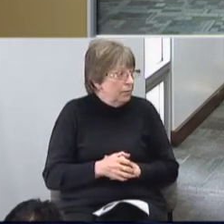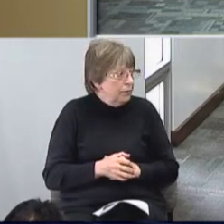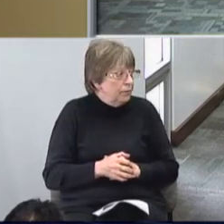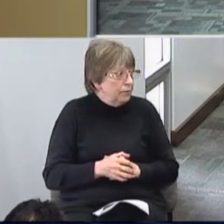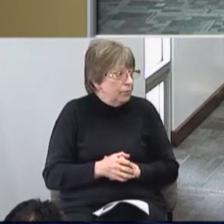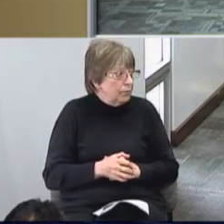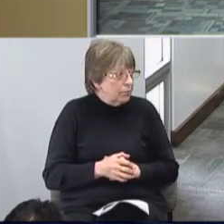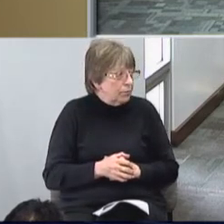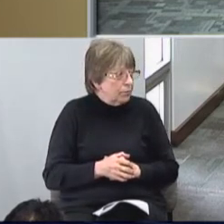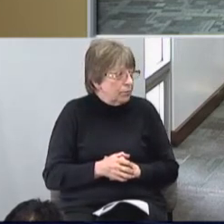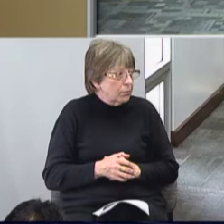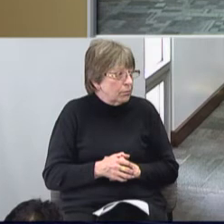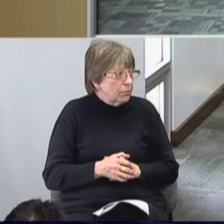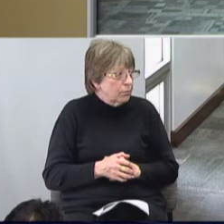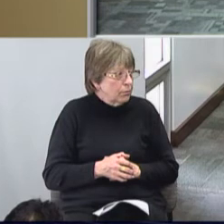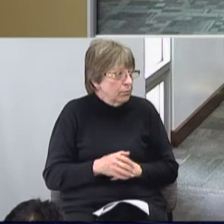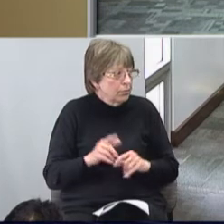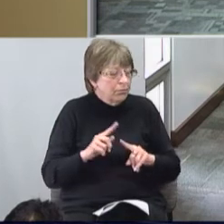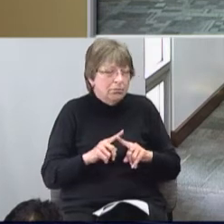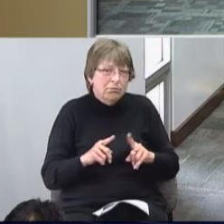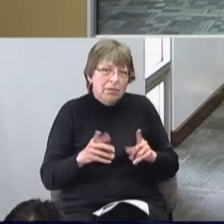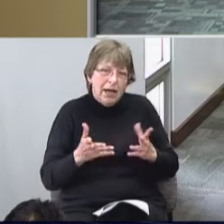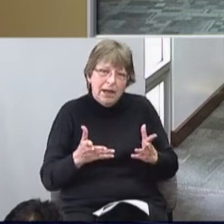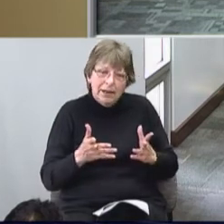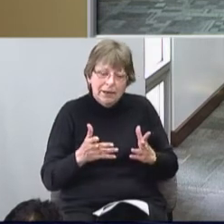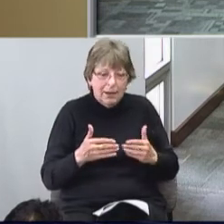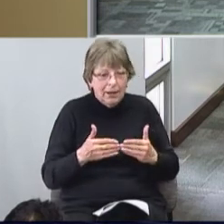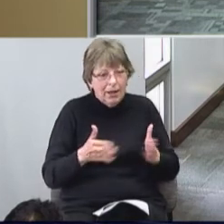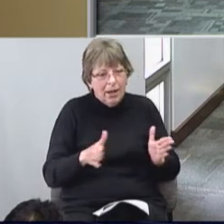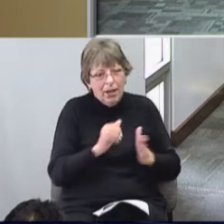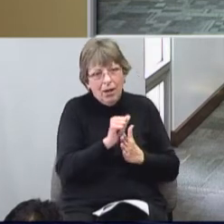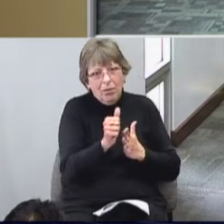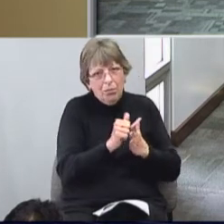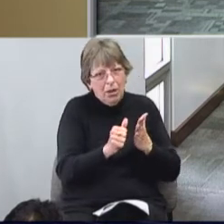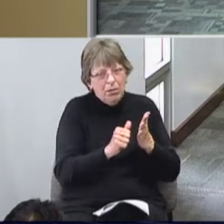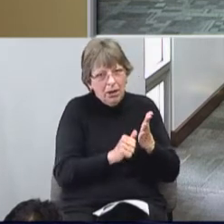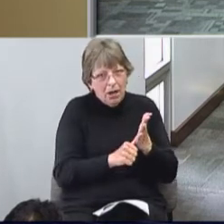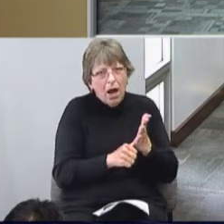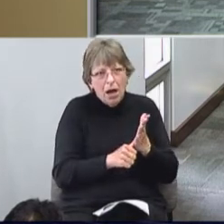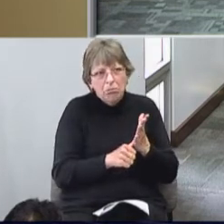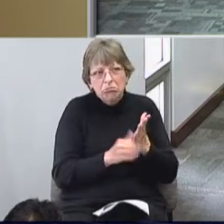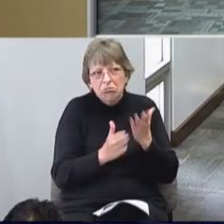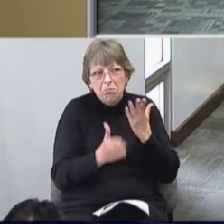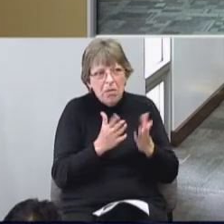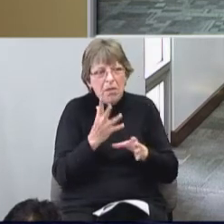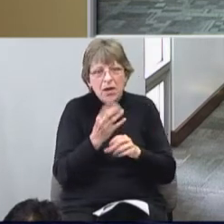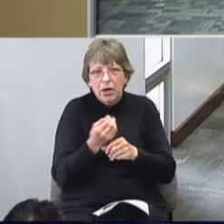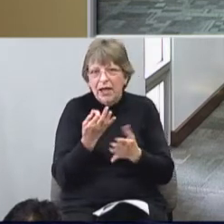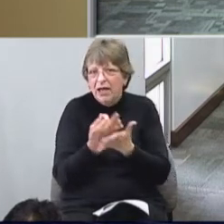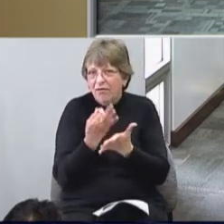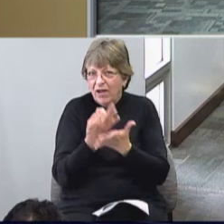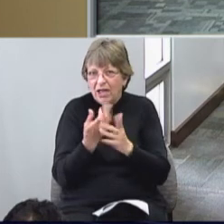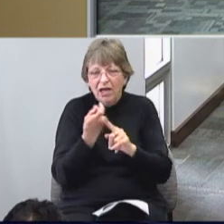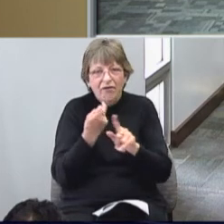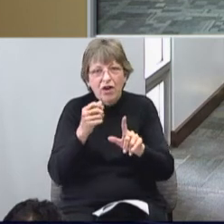But then, public art programs may pull in funds from other sources as well.